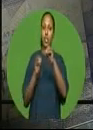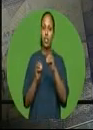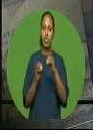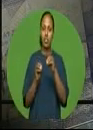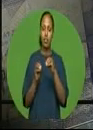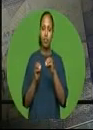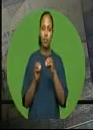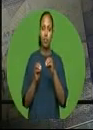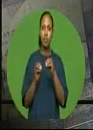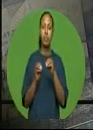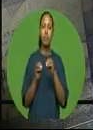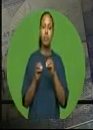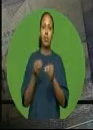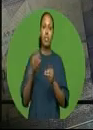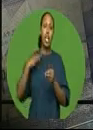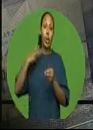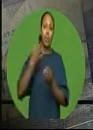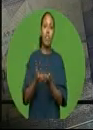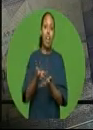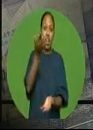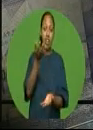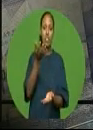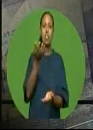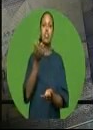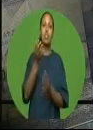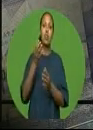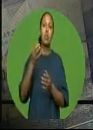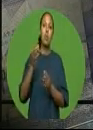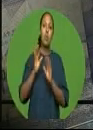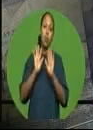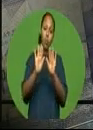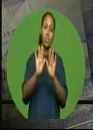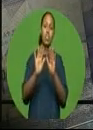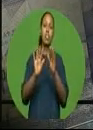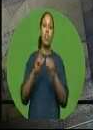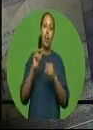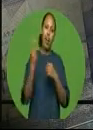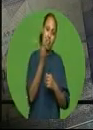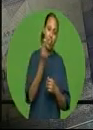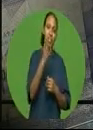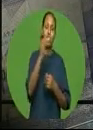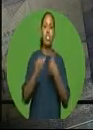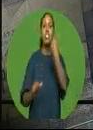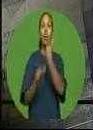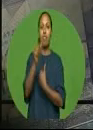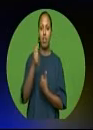Students, equity financing has its own advantages and